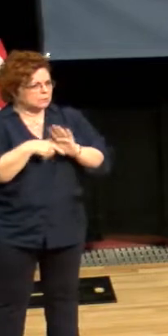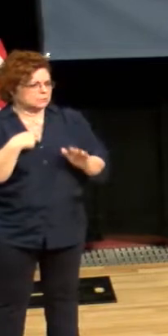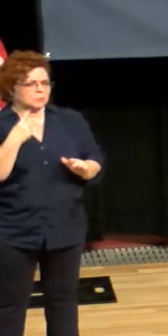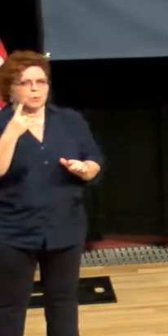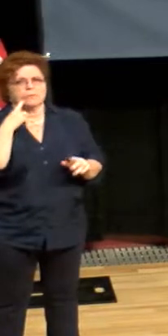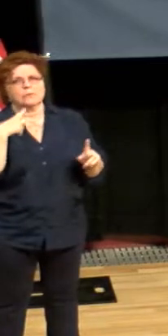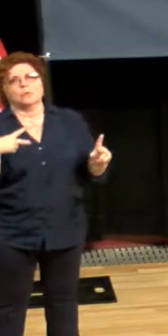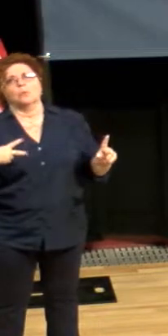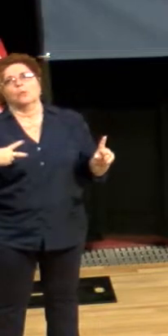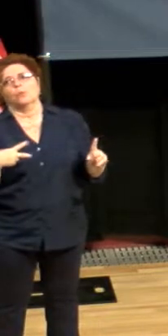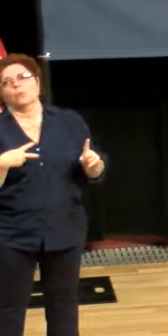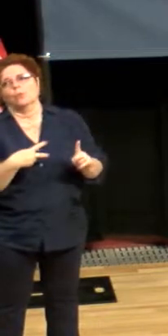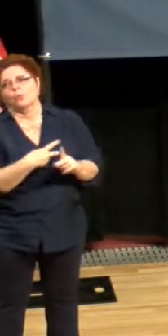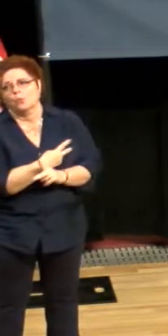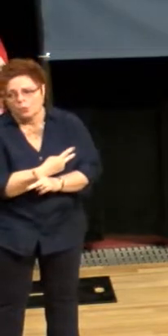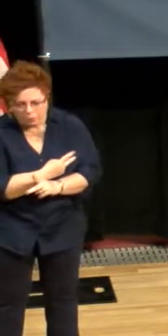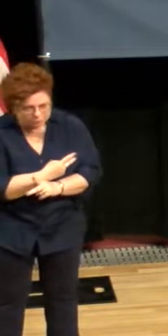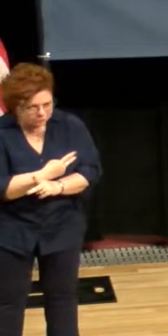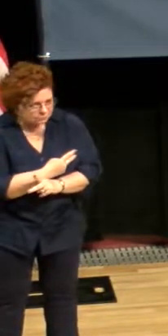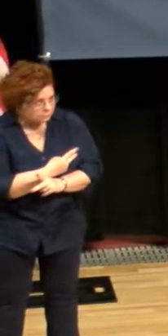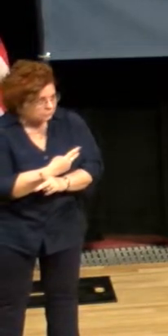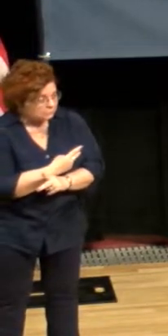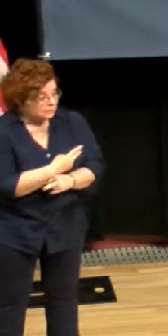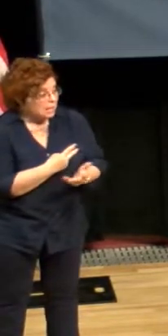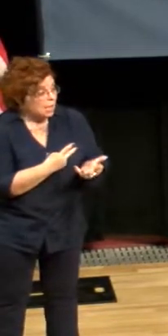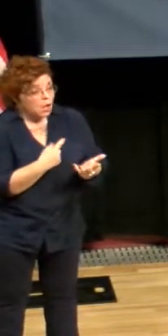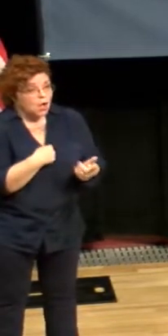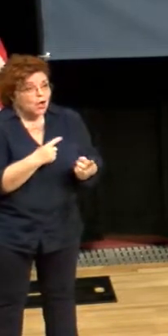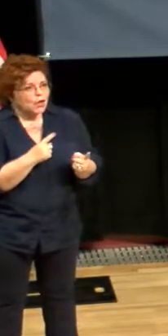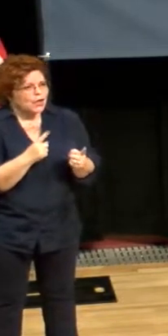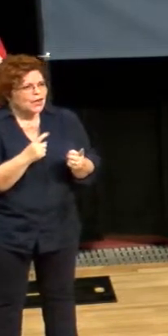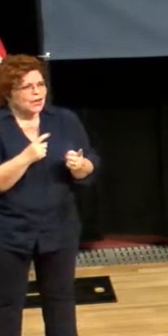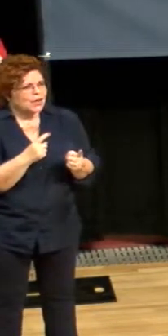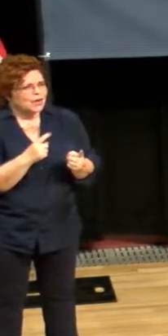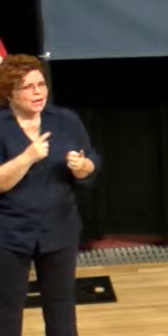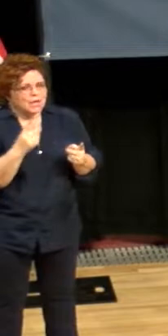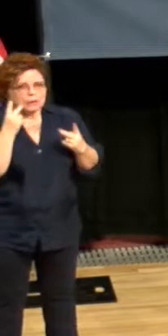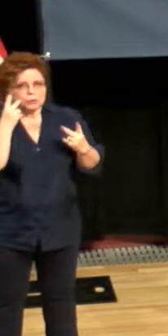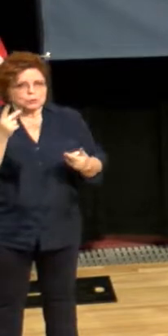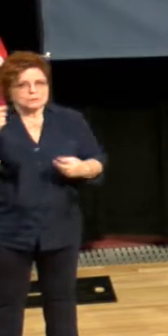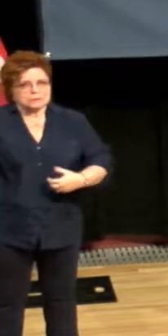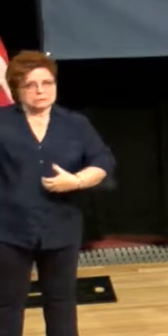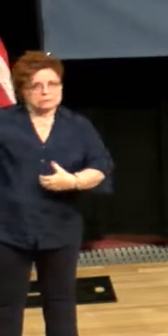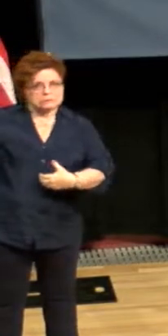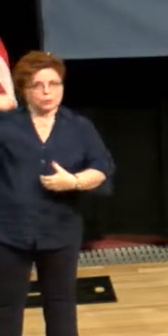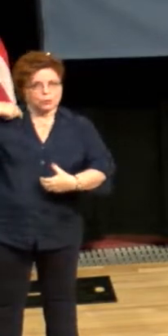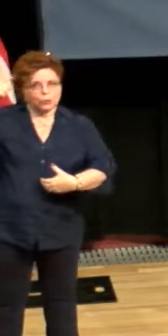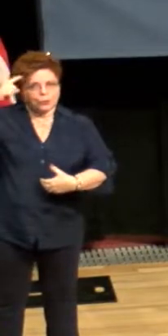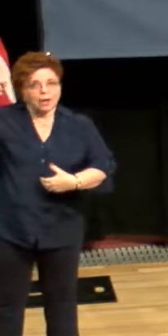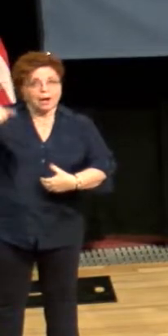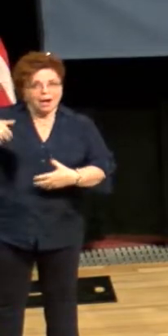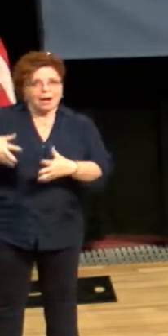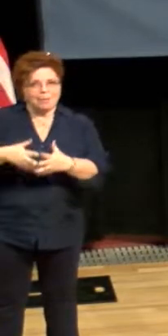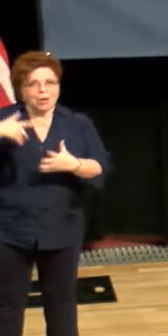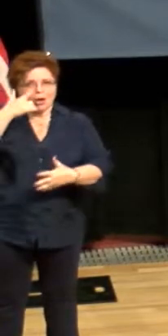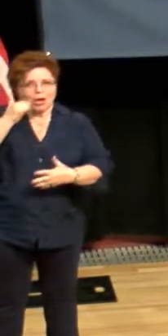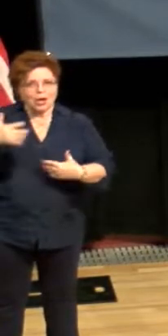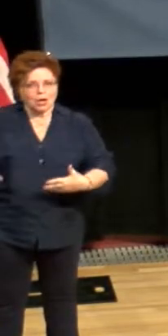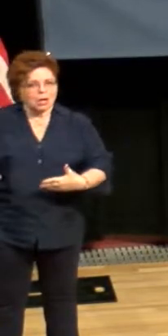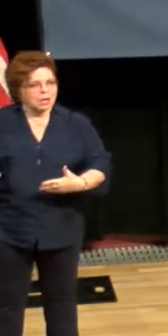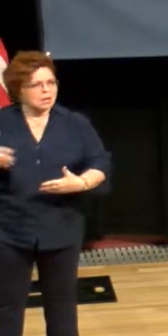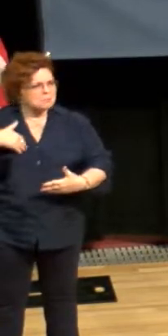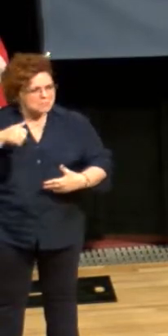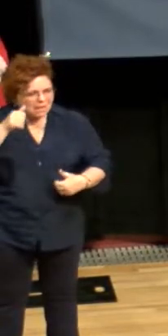of the worst. And it is just, you go to the statue, you see the Statue of Liberty, and you think this is what America is all about.